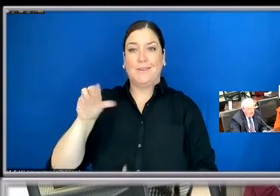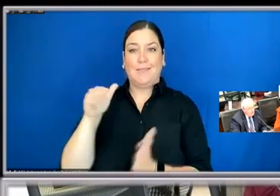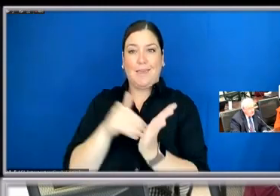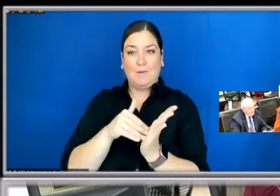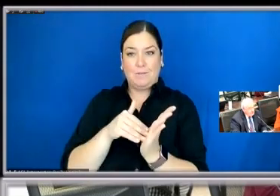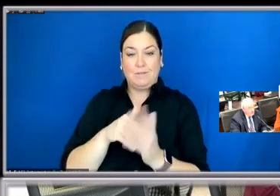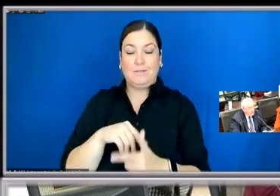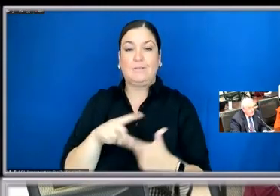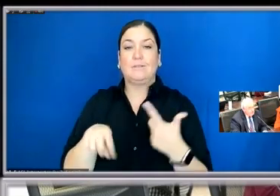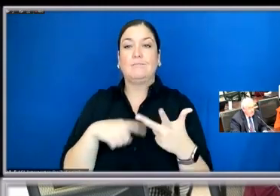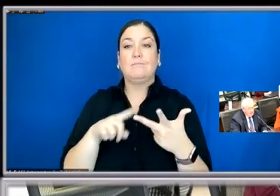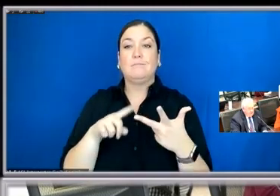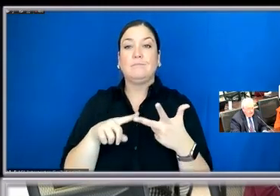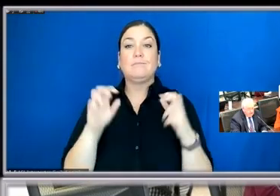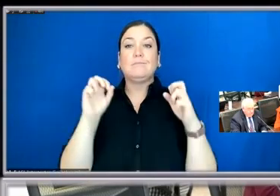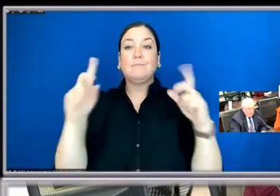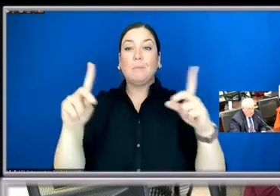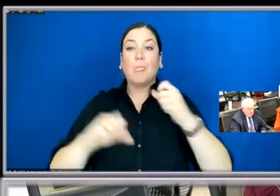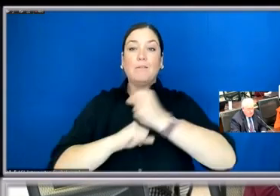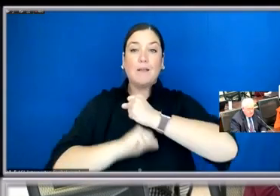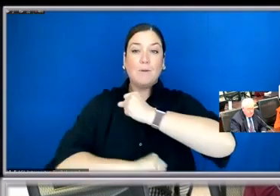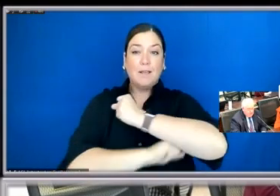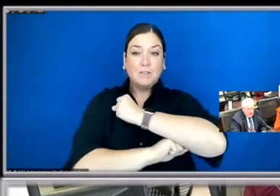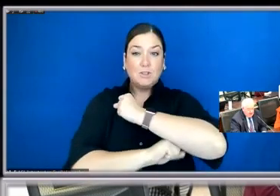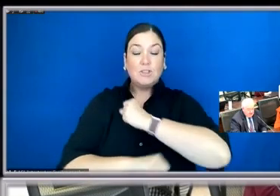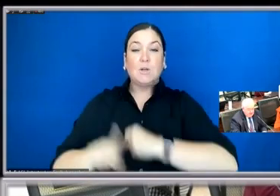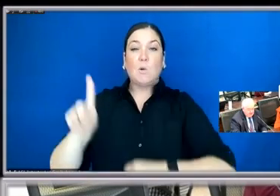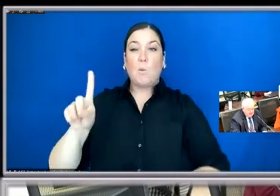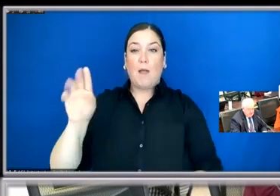our education foundation is